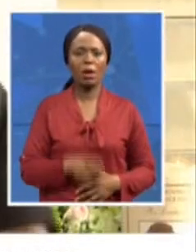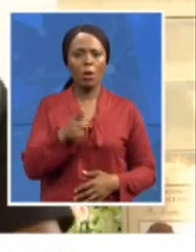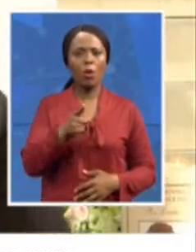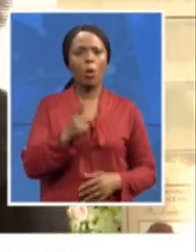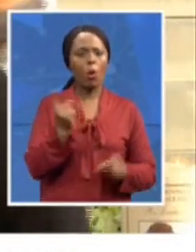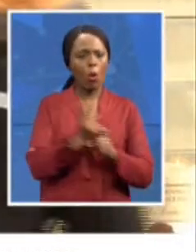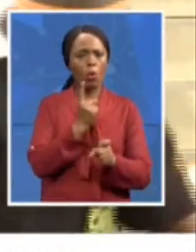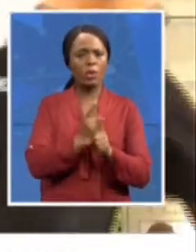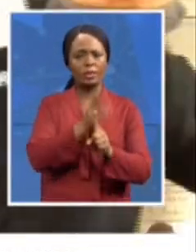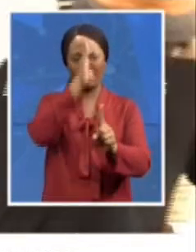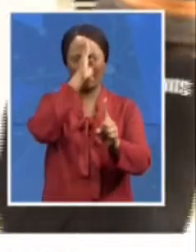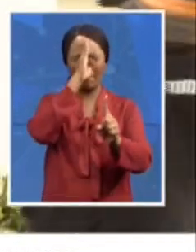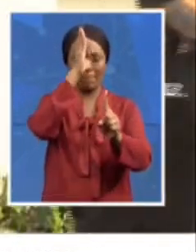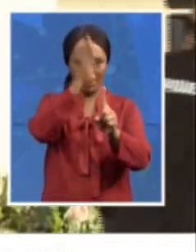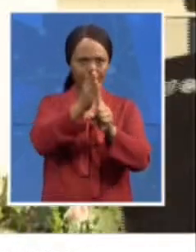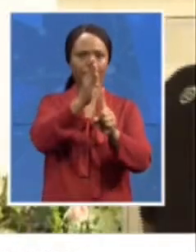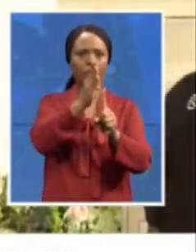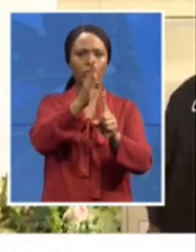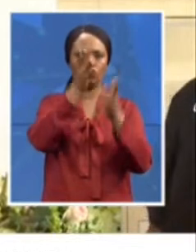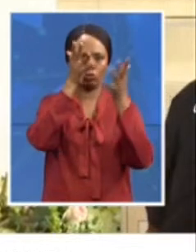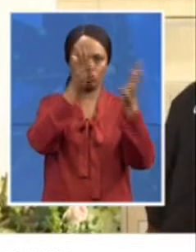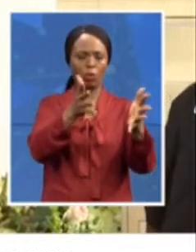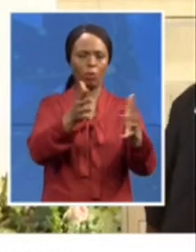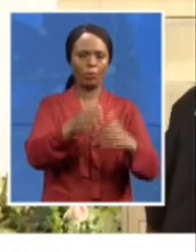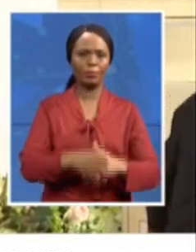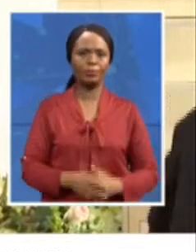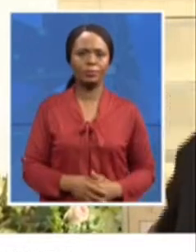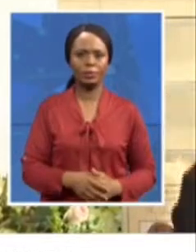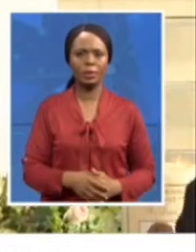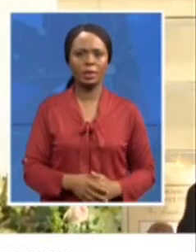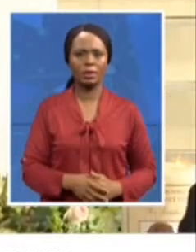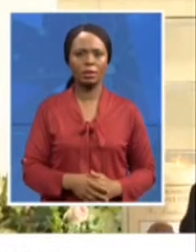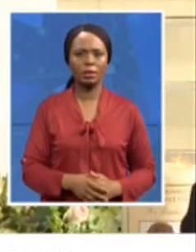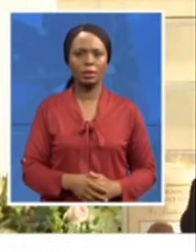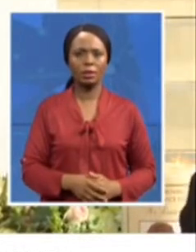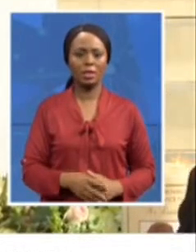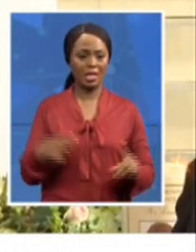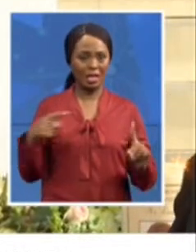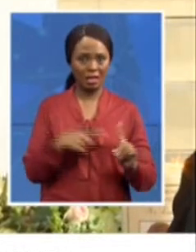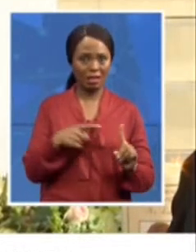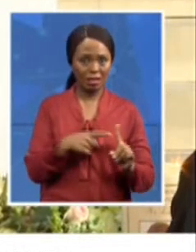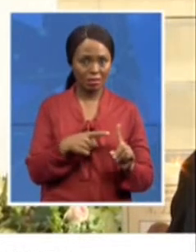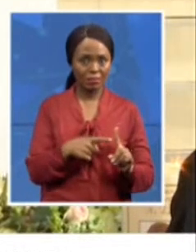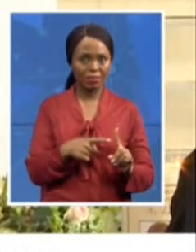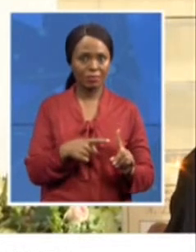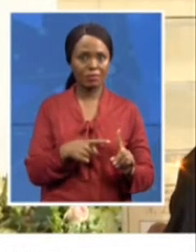One thing she could absolutely not stand for was cerebral laziness.